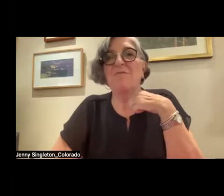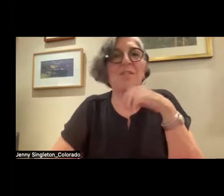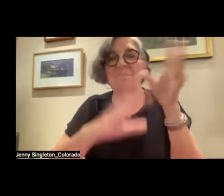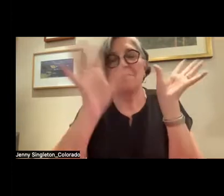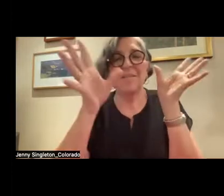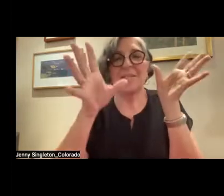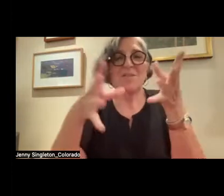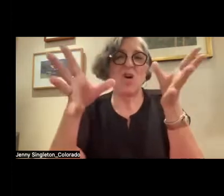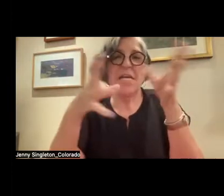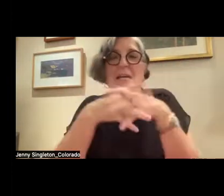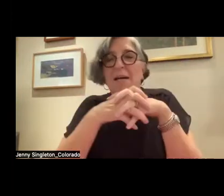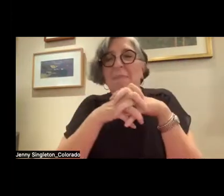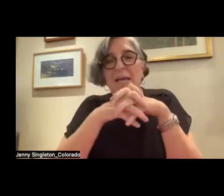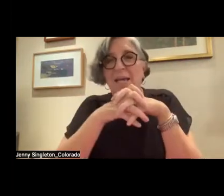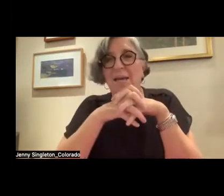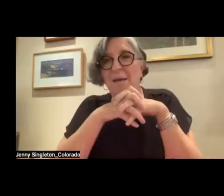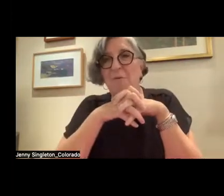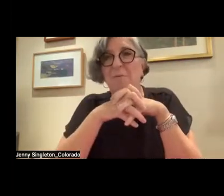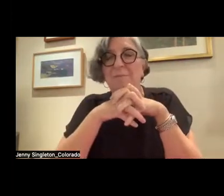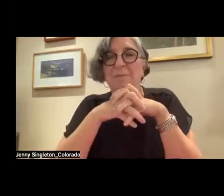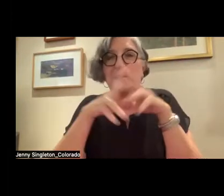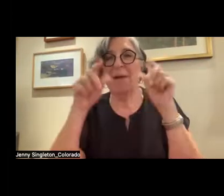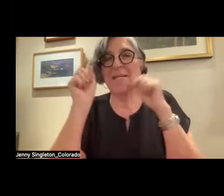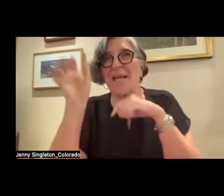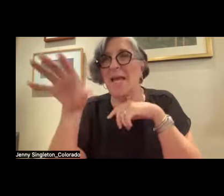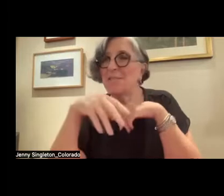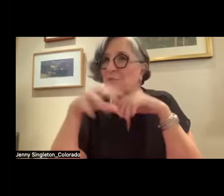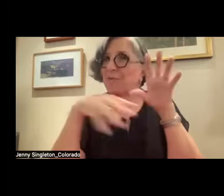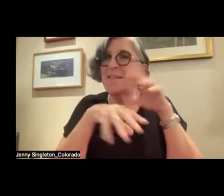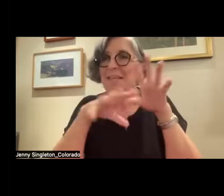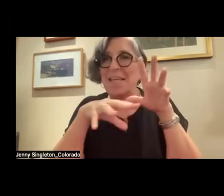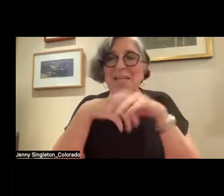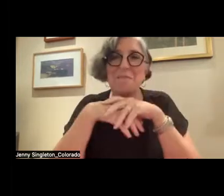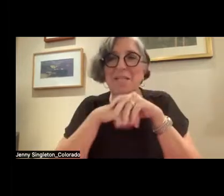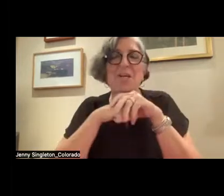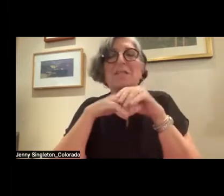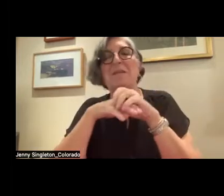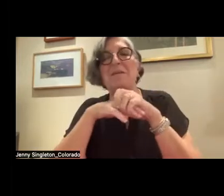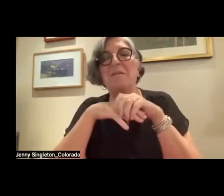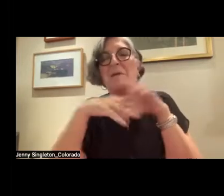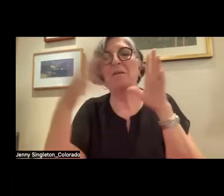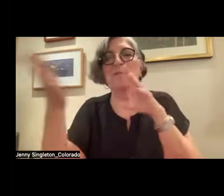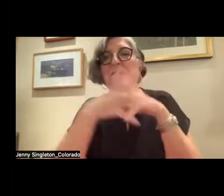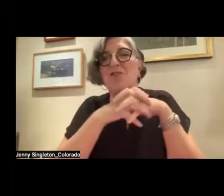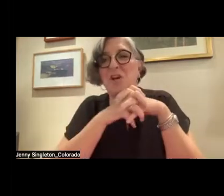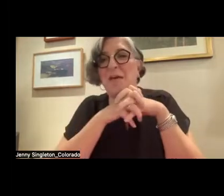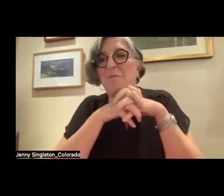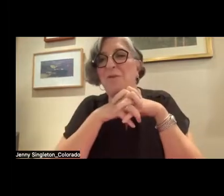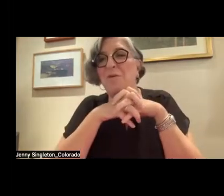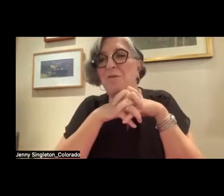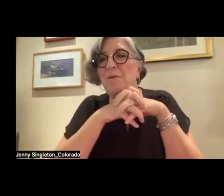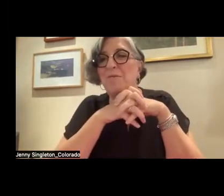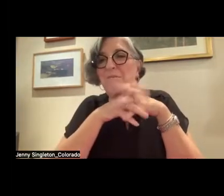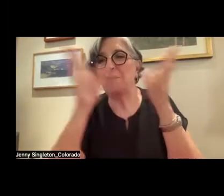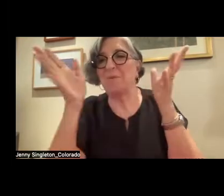So I've just, this is a drawing. Again, I will, I need to add some references at the end of my talk. So I'll share that with